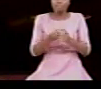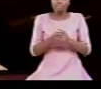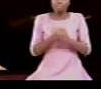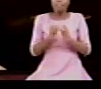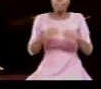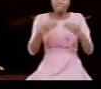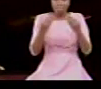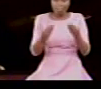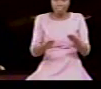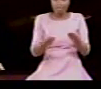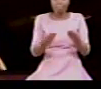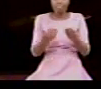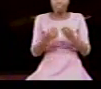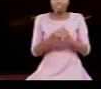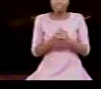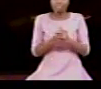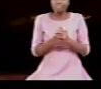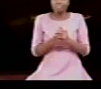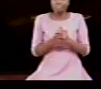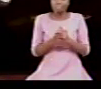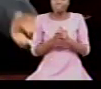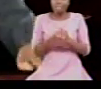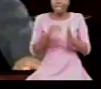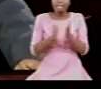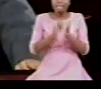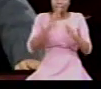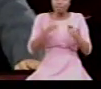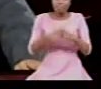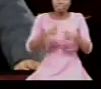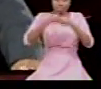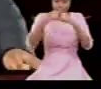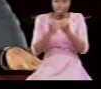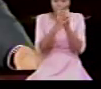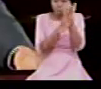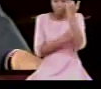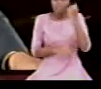give. That's how to break poverty.